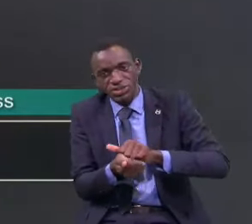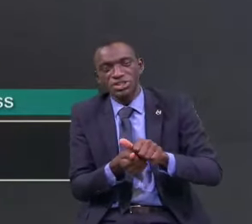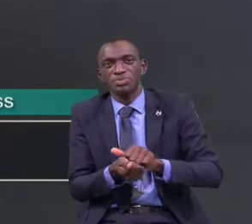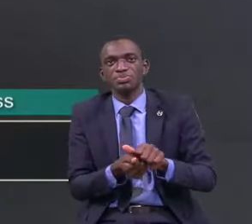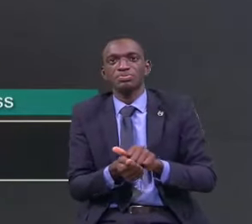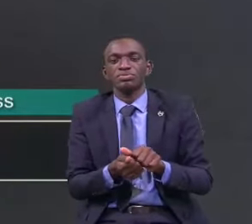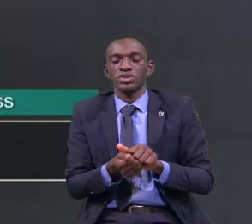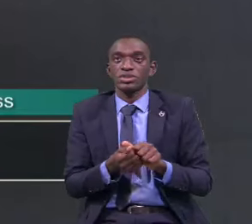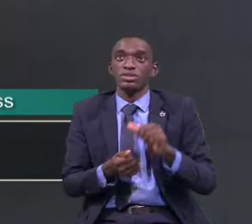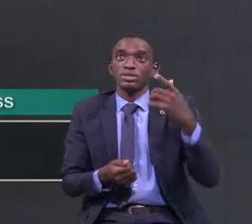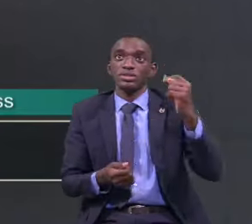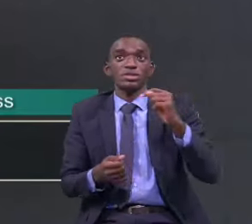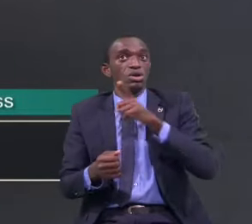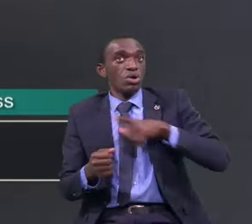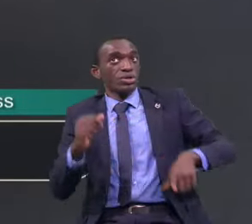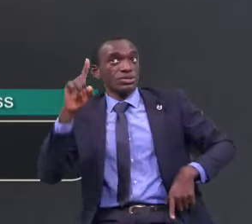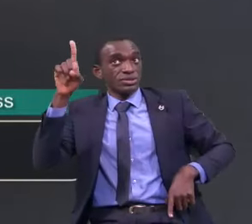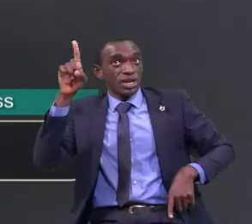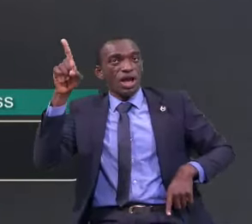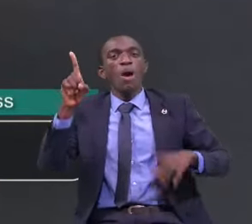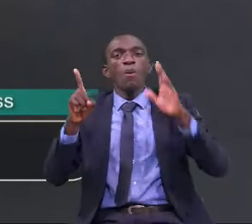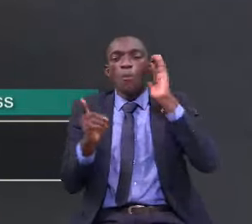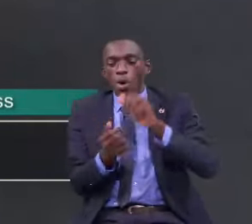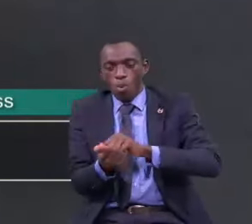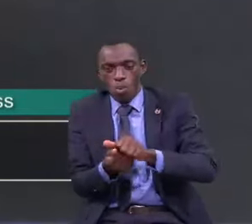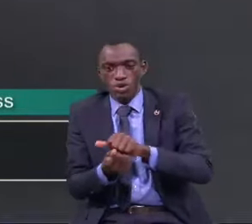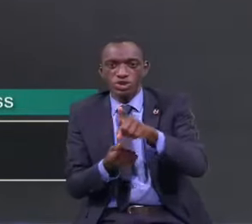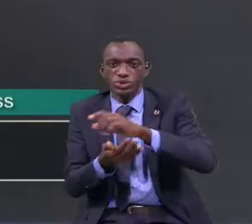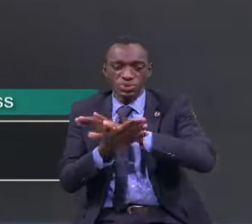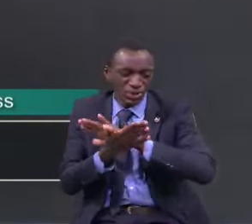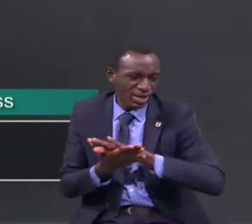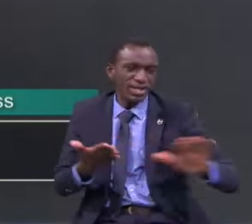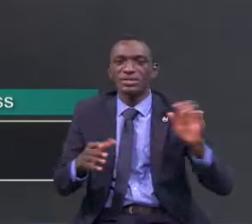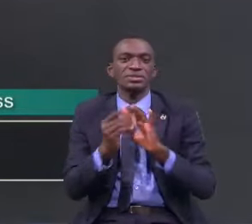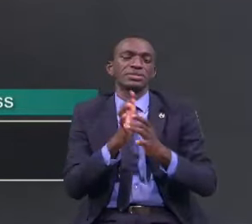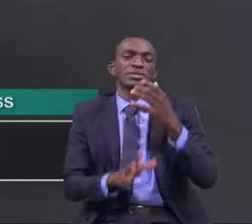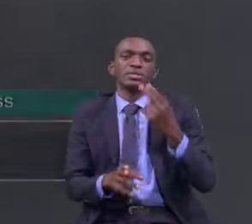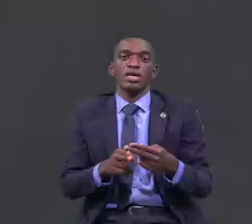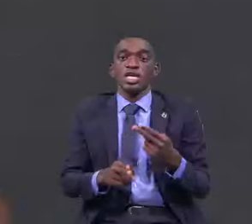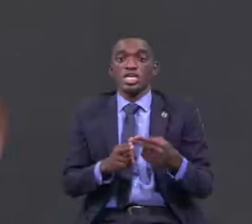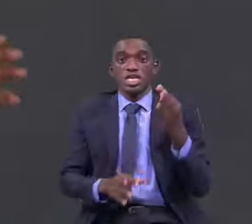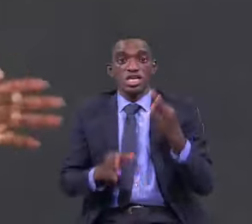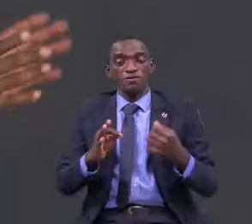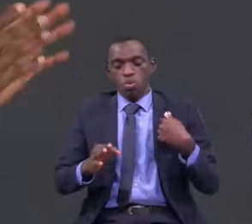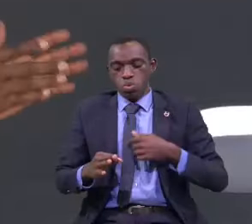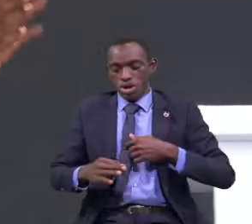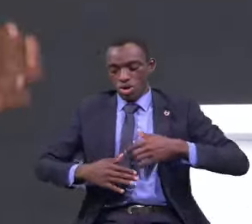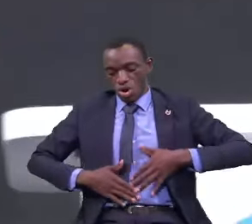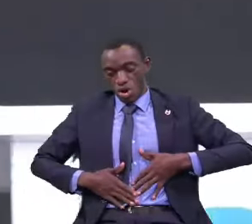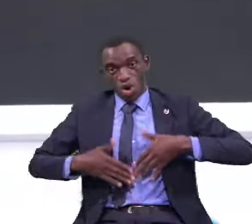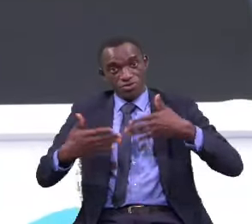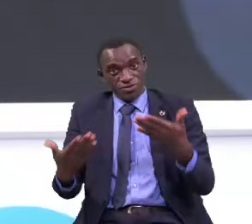The Lord will wash you clean. If we confess our sin, he